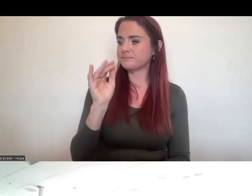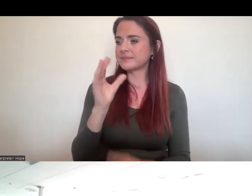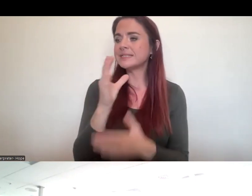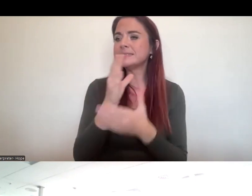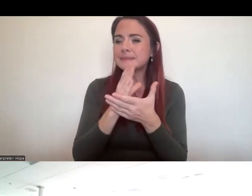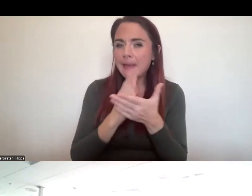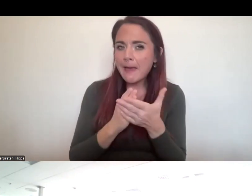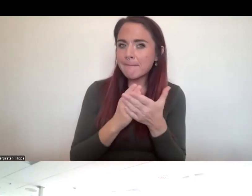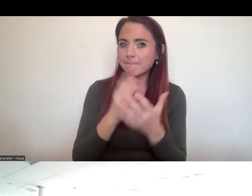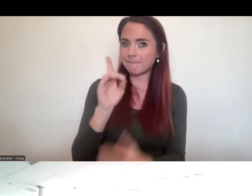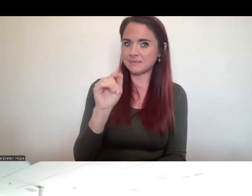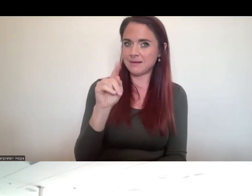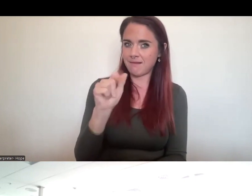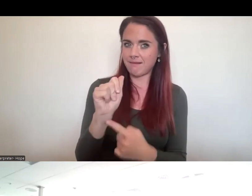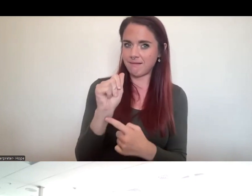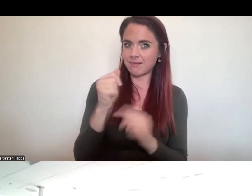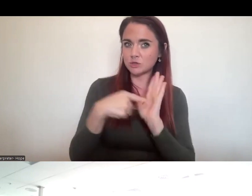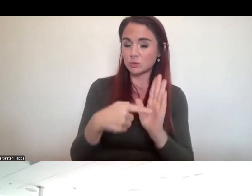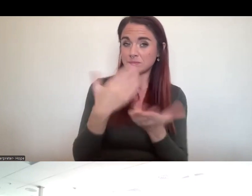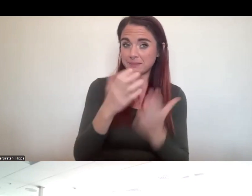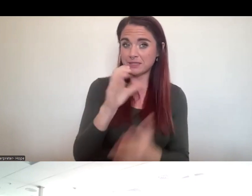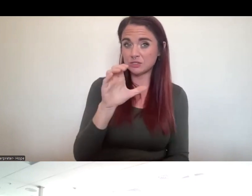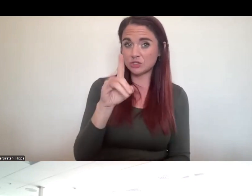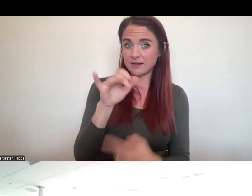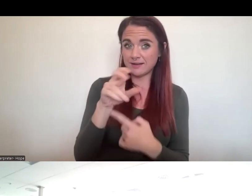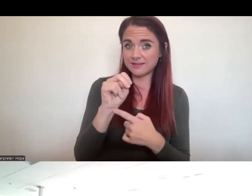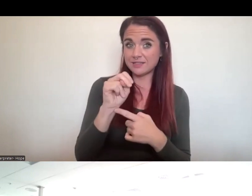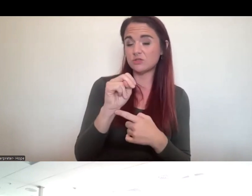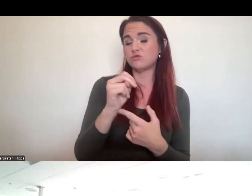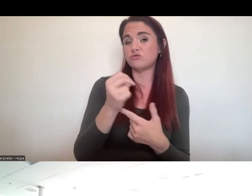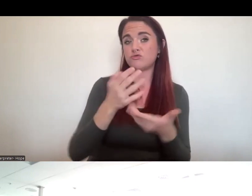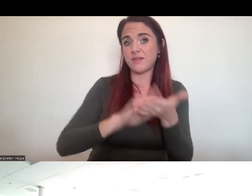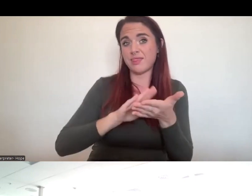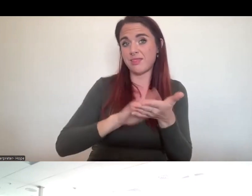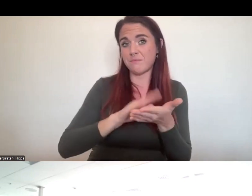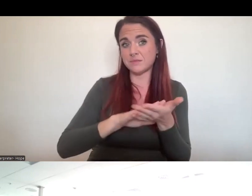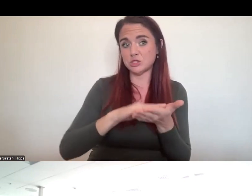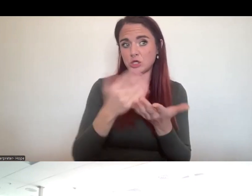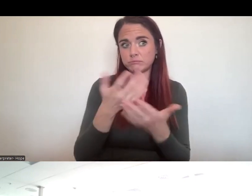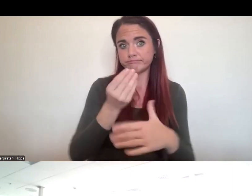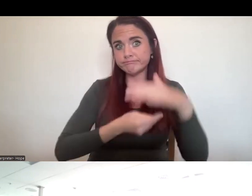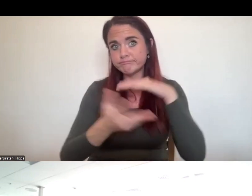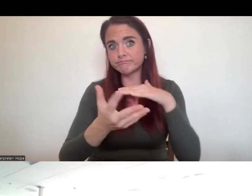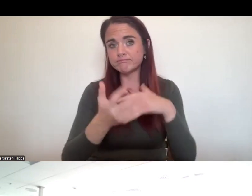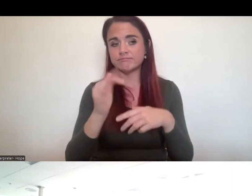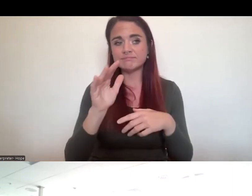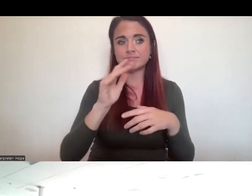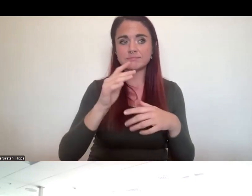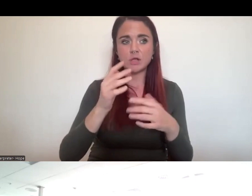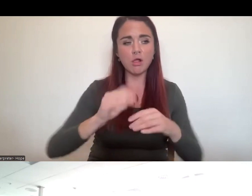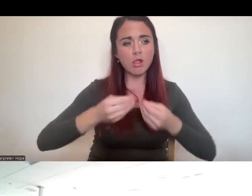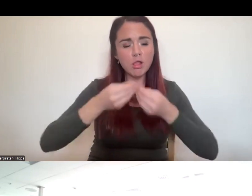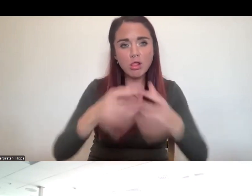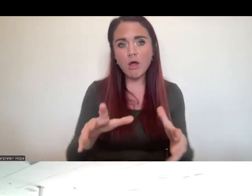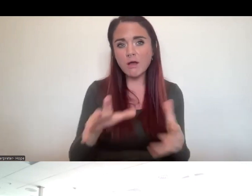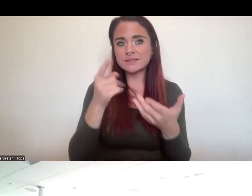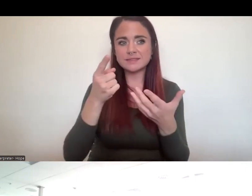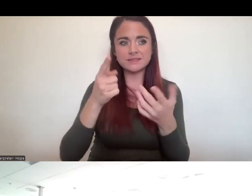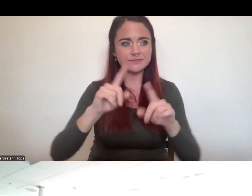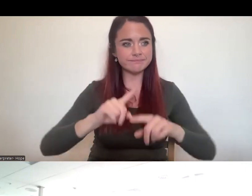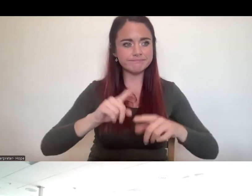data showing that maybe circadian rhythms might be implicated in loss of differentiation of these cells.